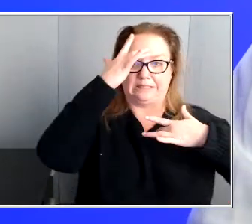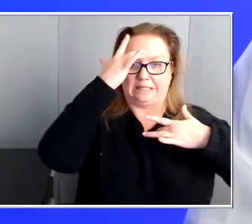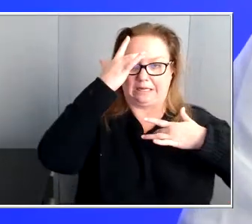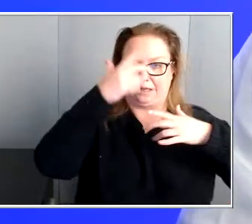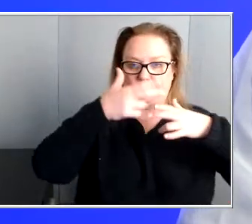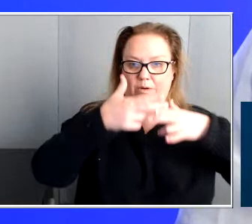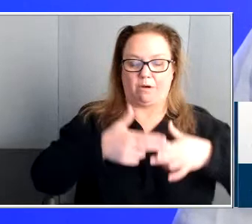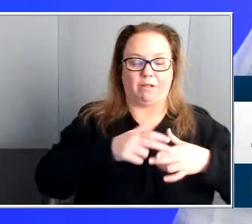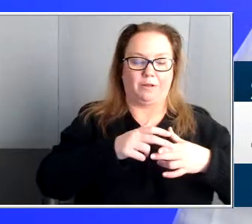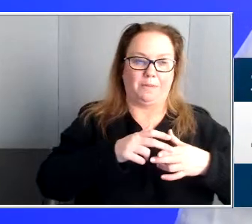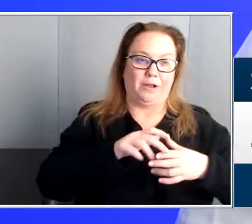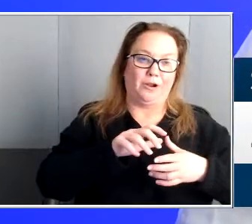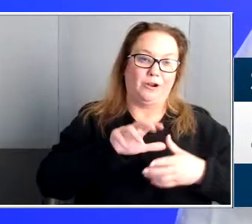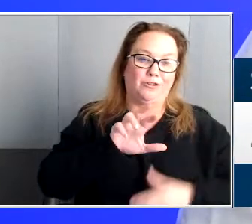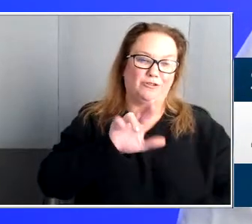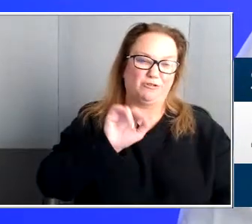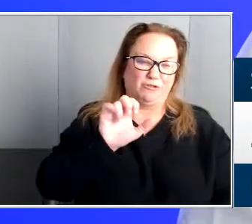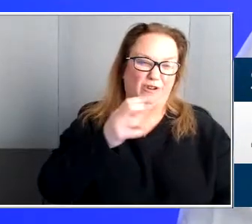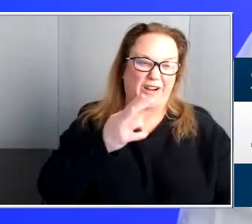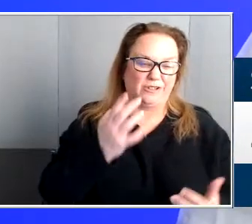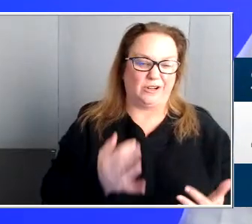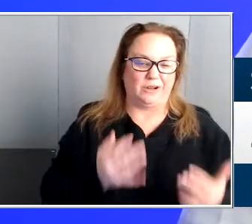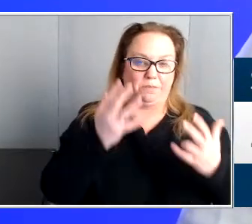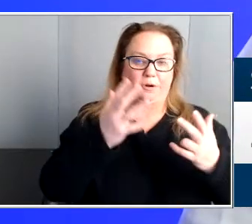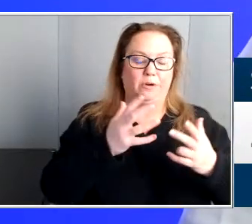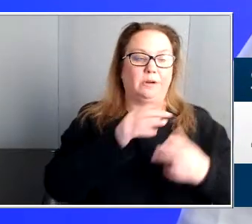burning. To put them on the transplant